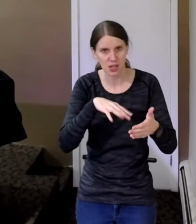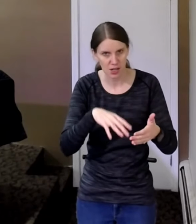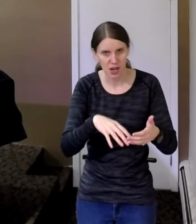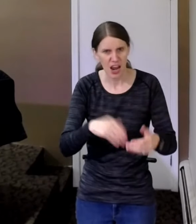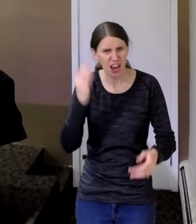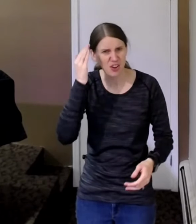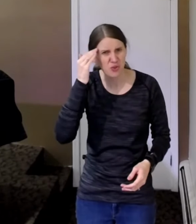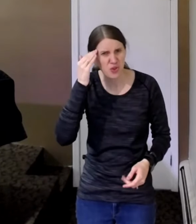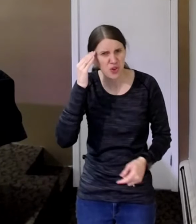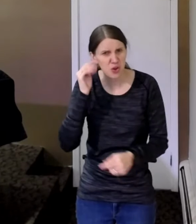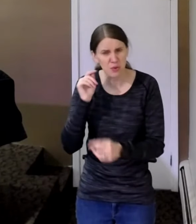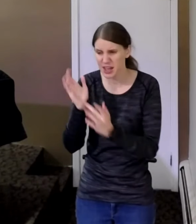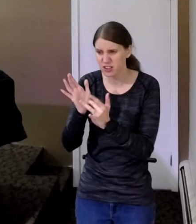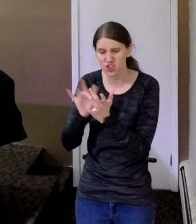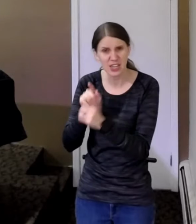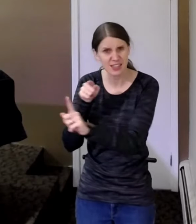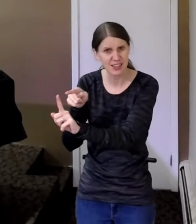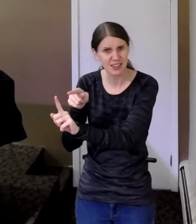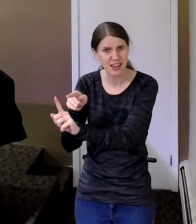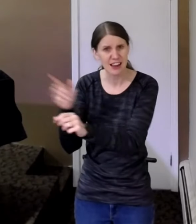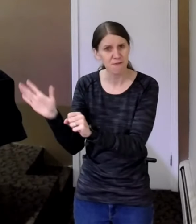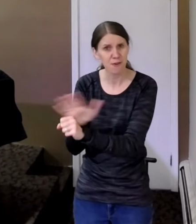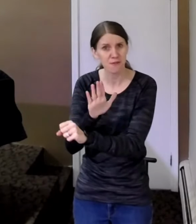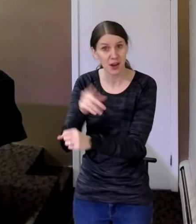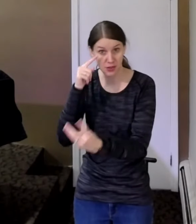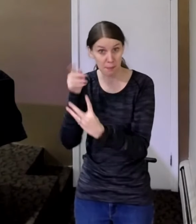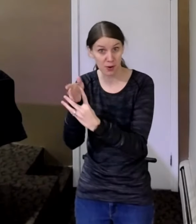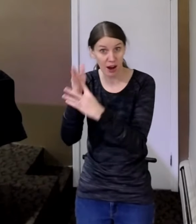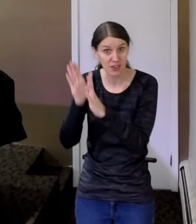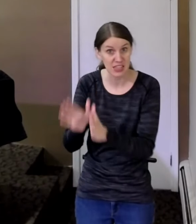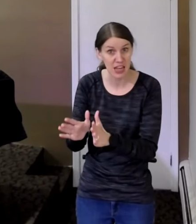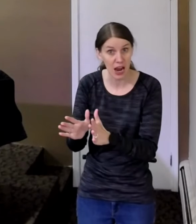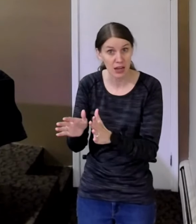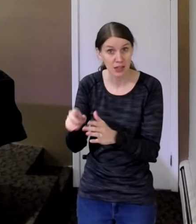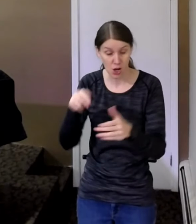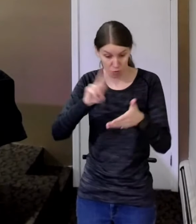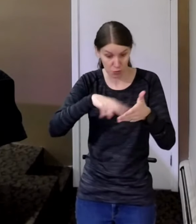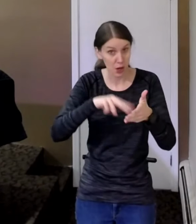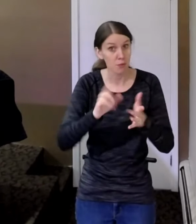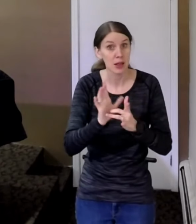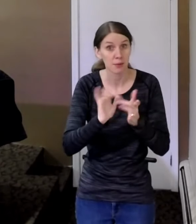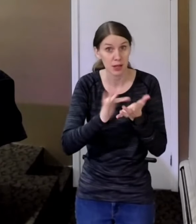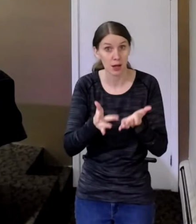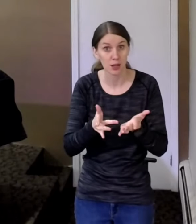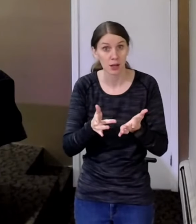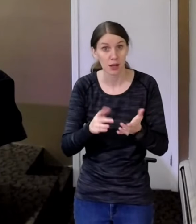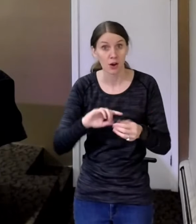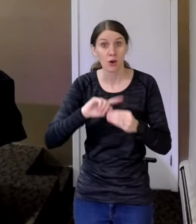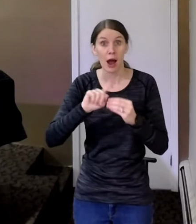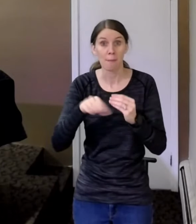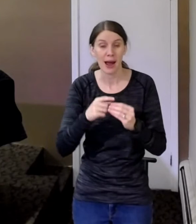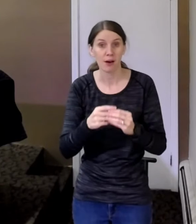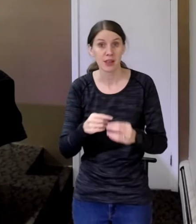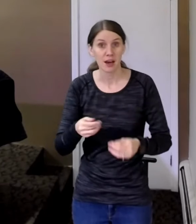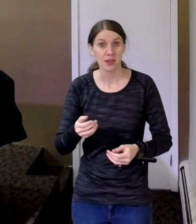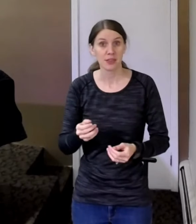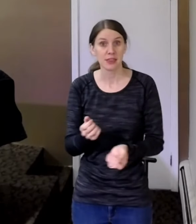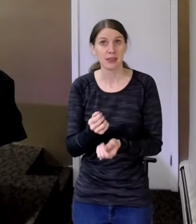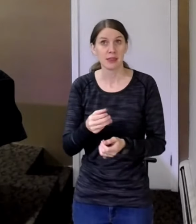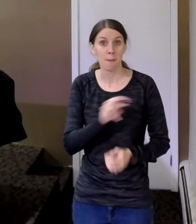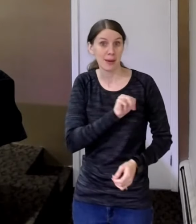Jesus had fulfilled all of the Bible prophecies concerning the Messiah's birth and his